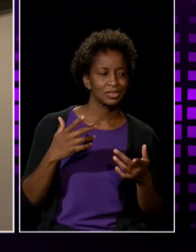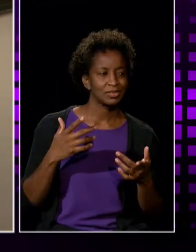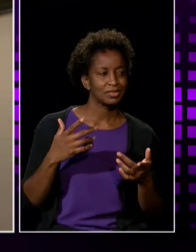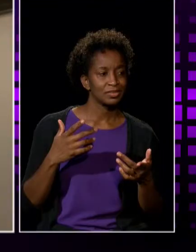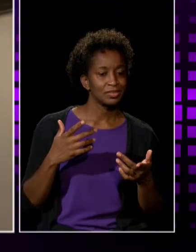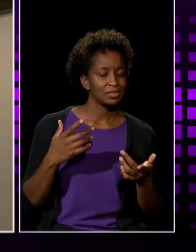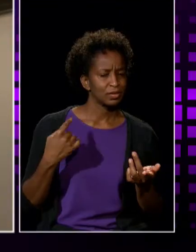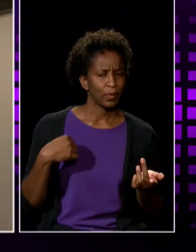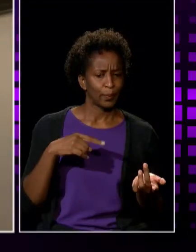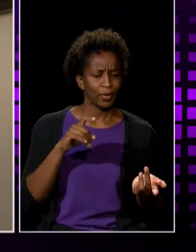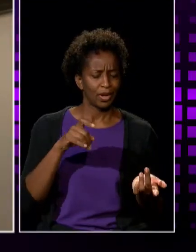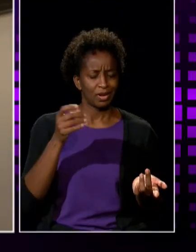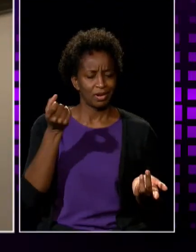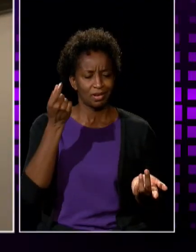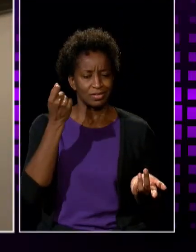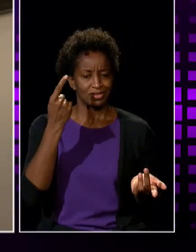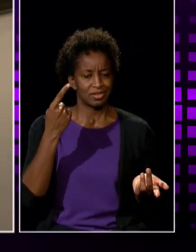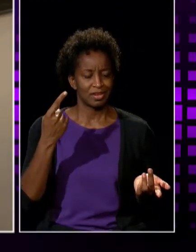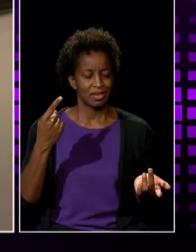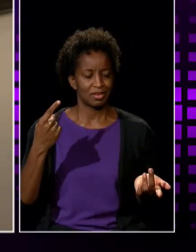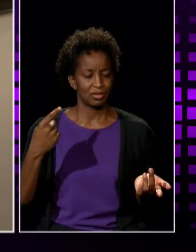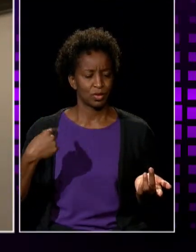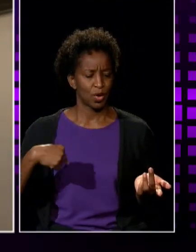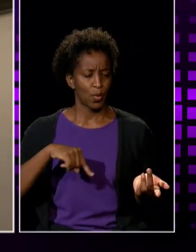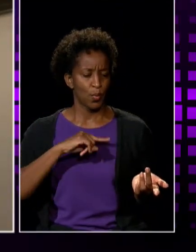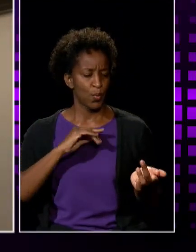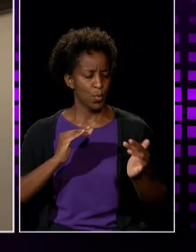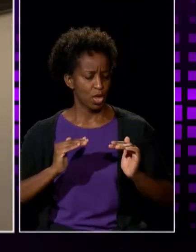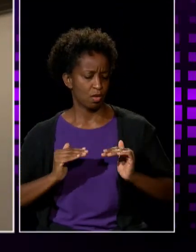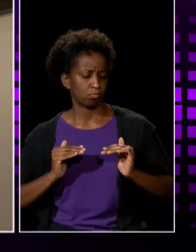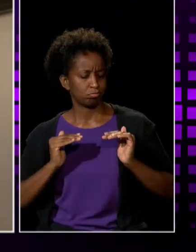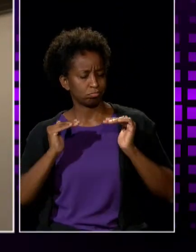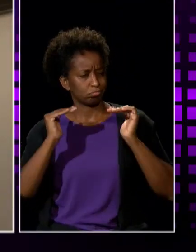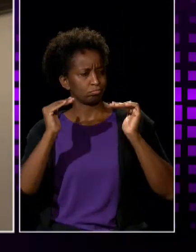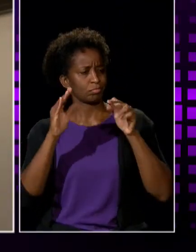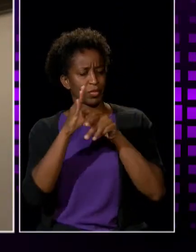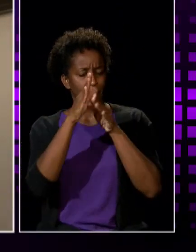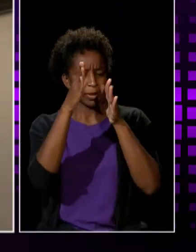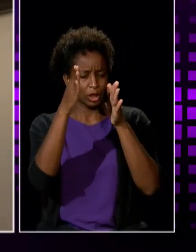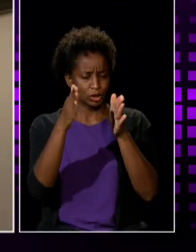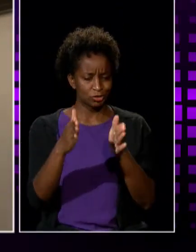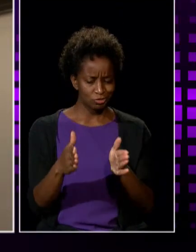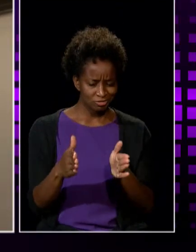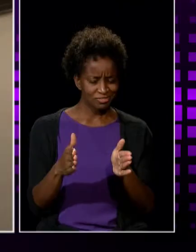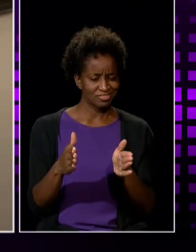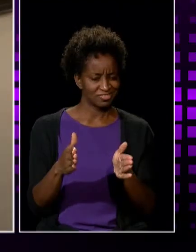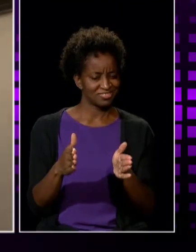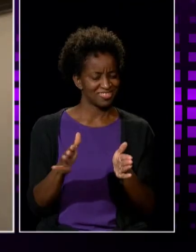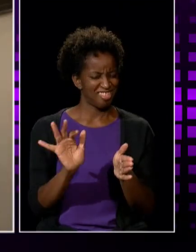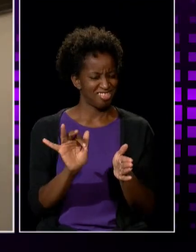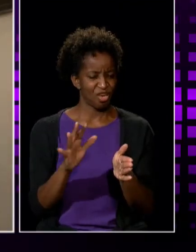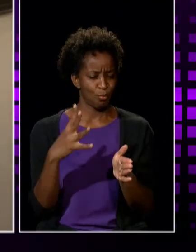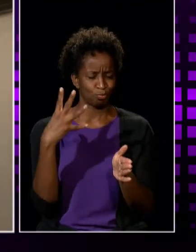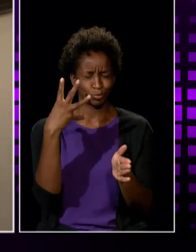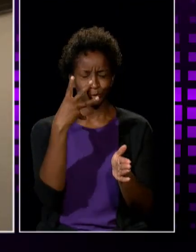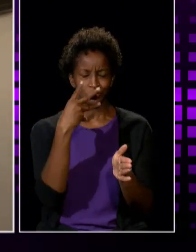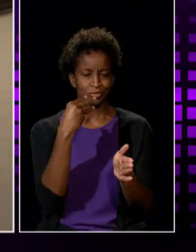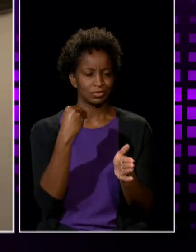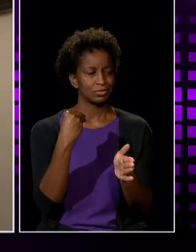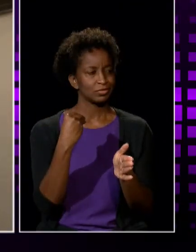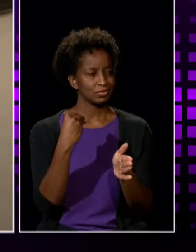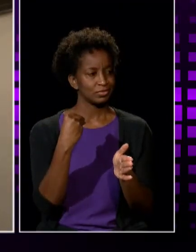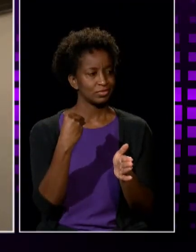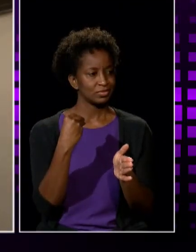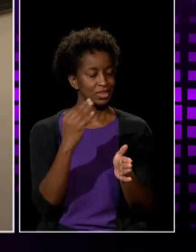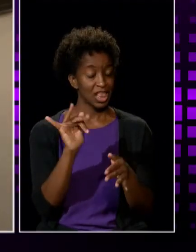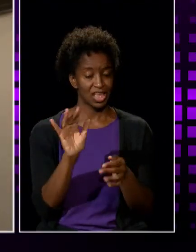see the beauty in being a Barbadian, and that is the biggest statement and takeaway I